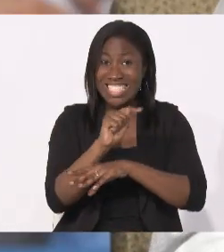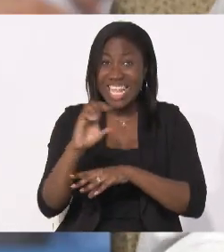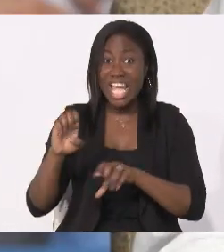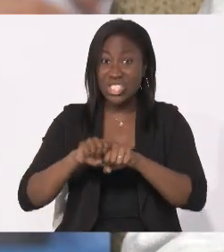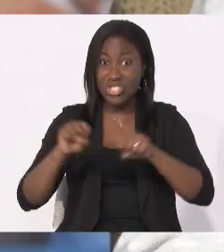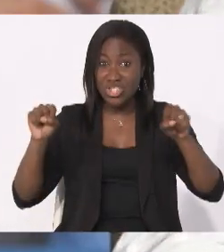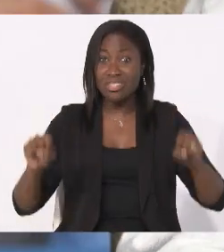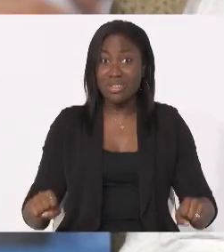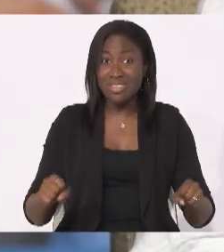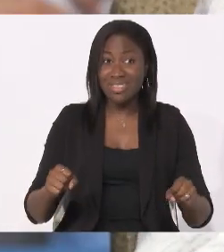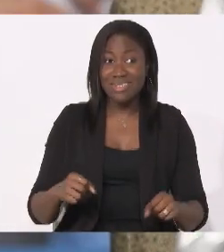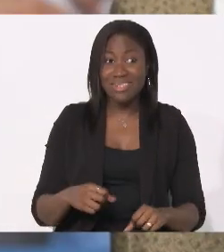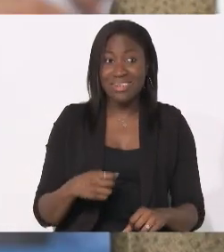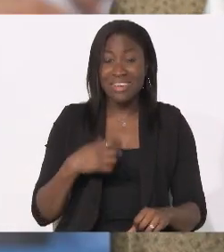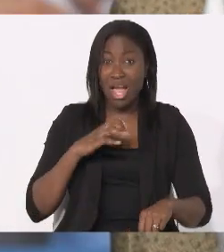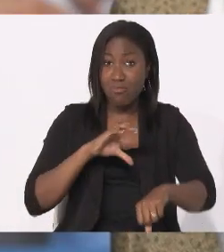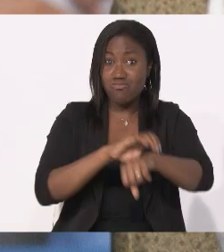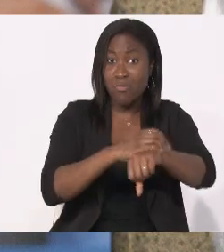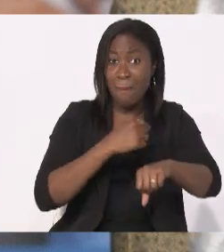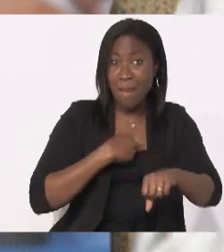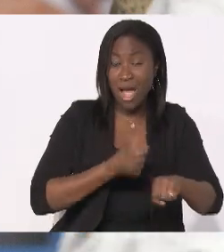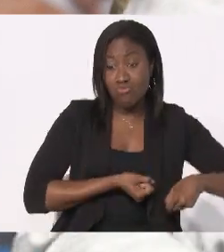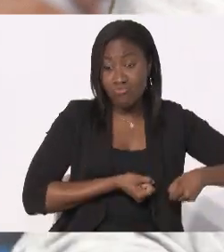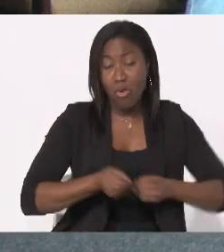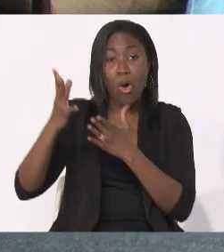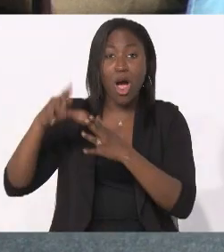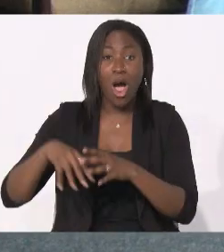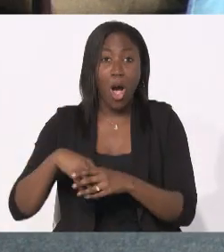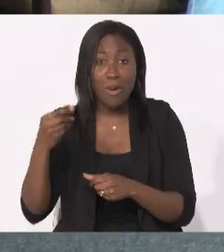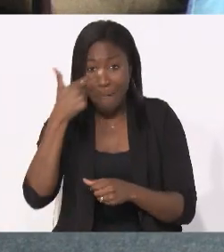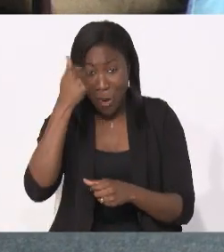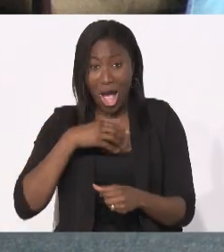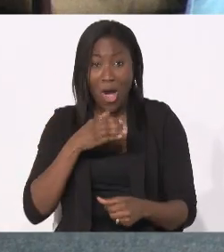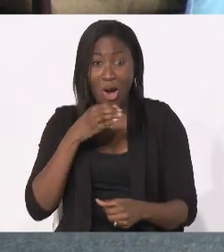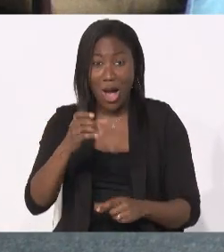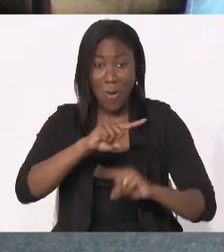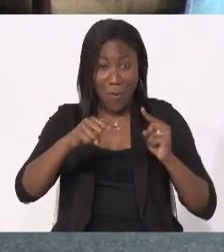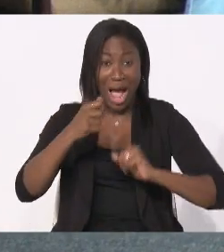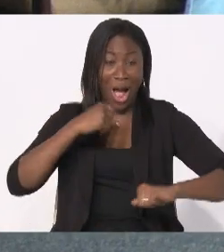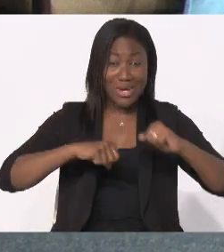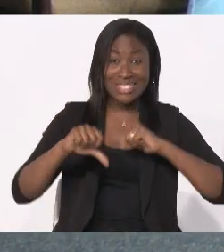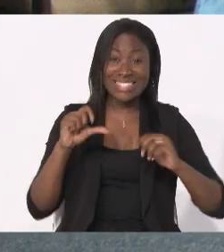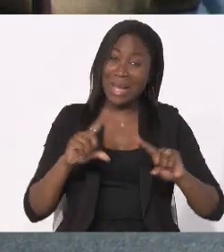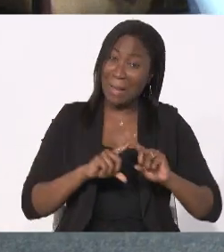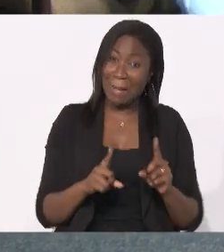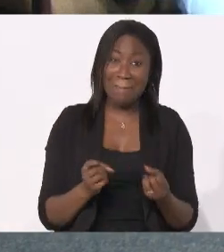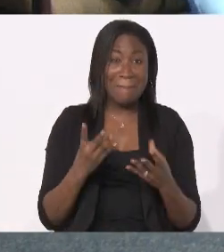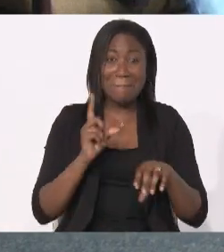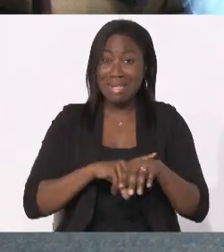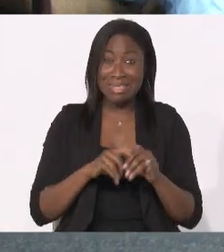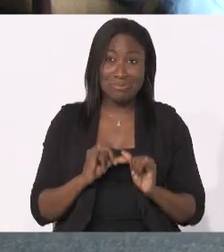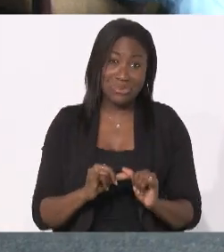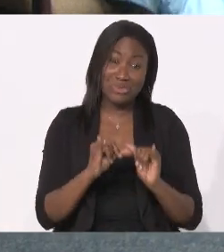Yeah. An actor was arrested and towed out of the theater. But we keep pushing that envelope, and that